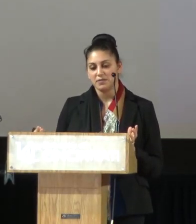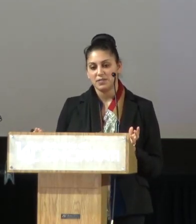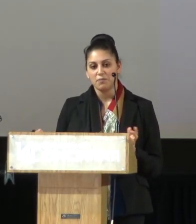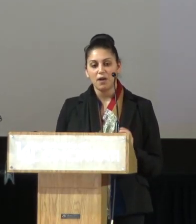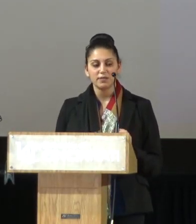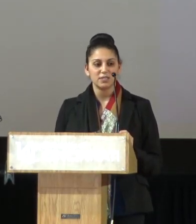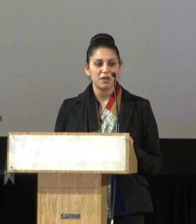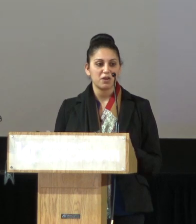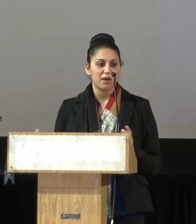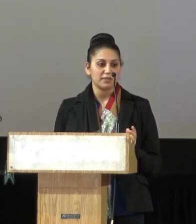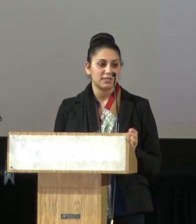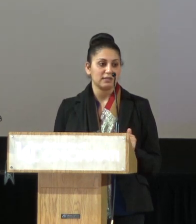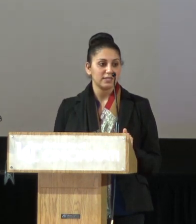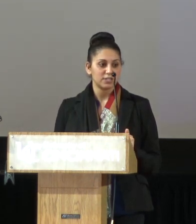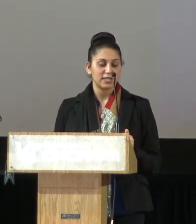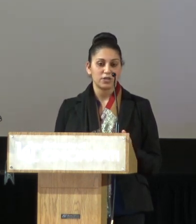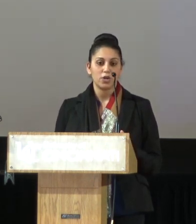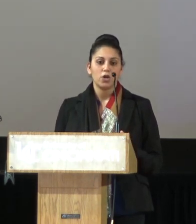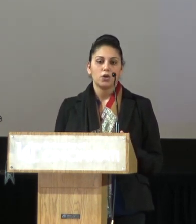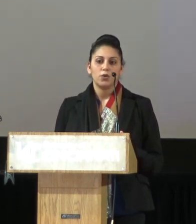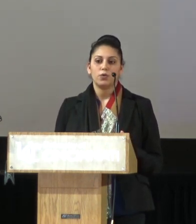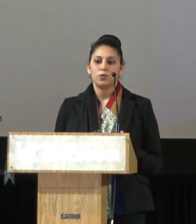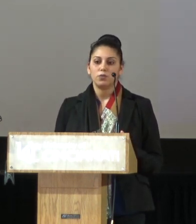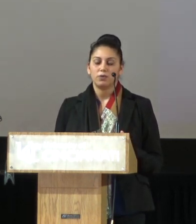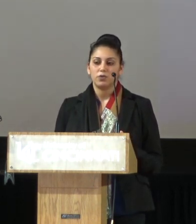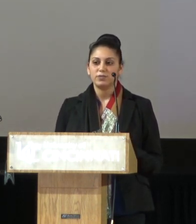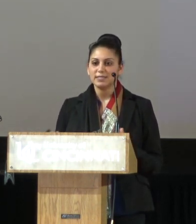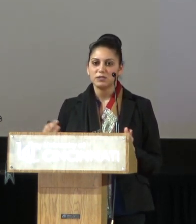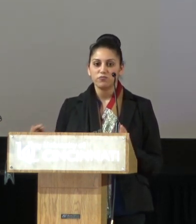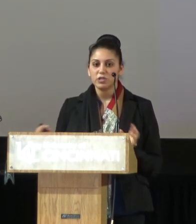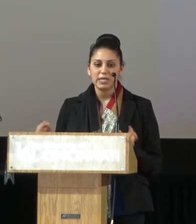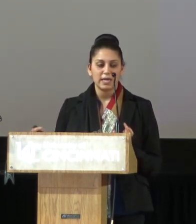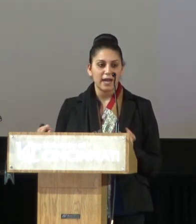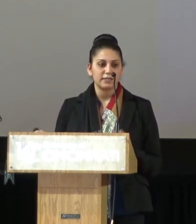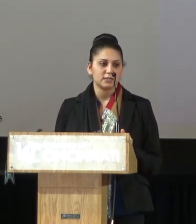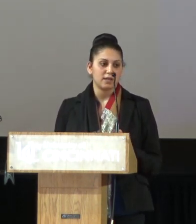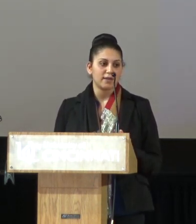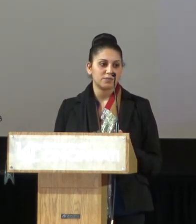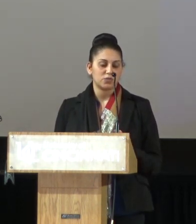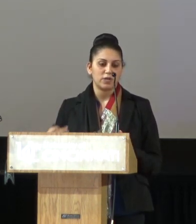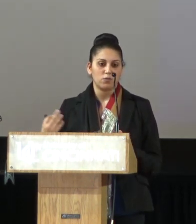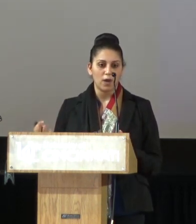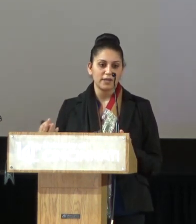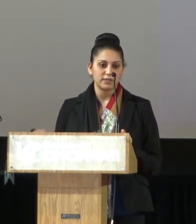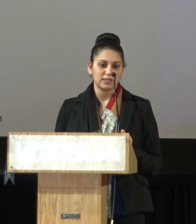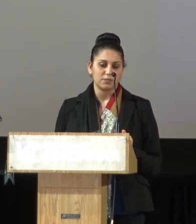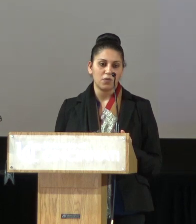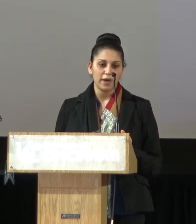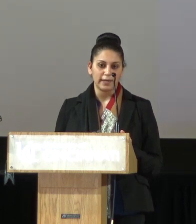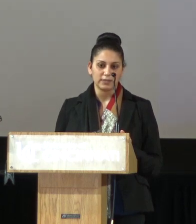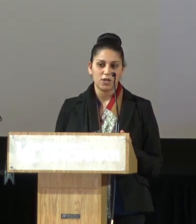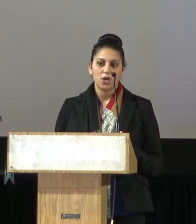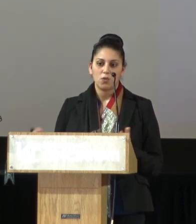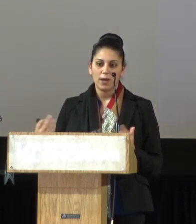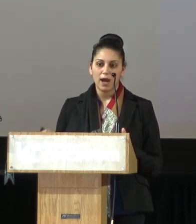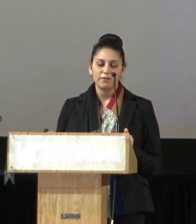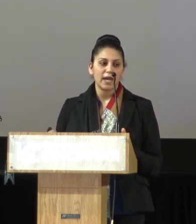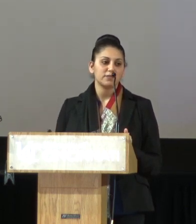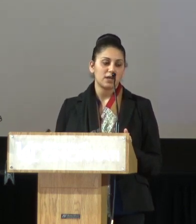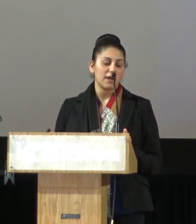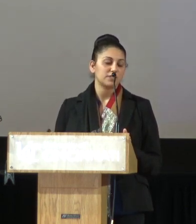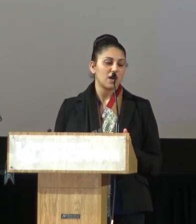maybe a state policymaker, a state legislator who doesn't really connect the dots between why this is important,